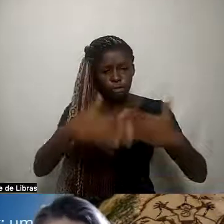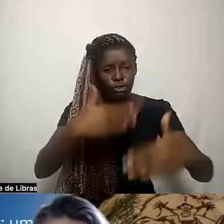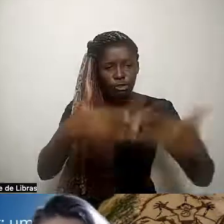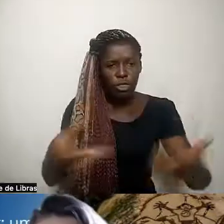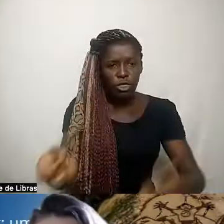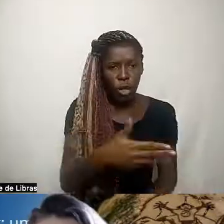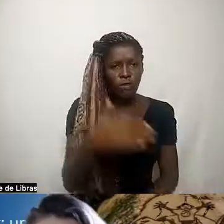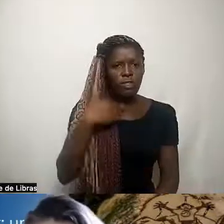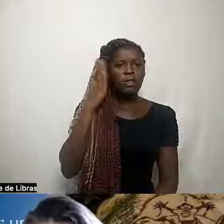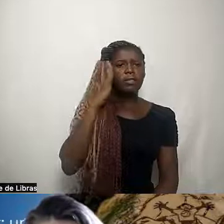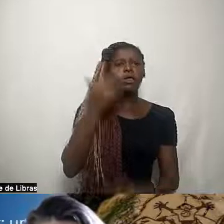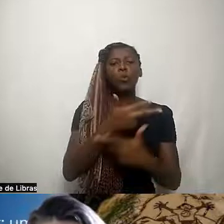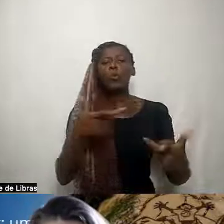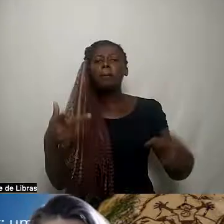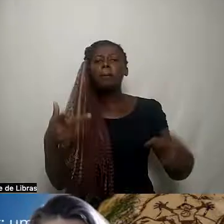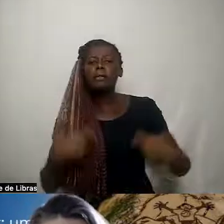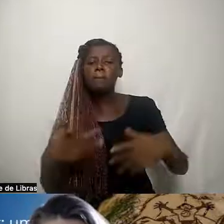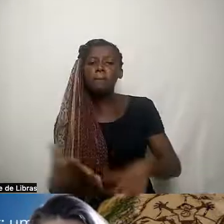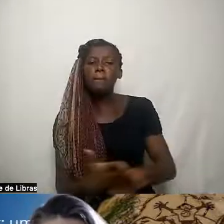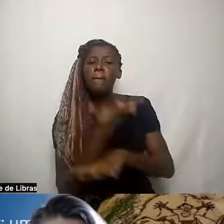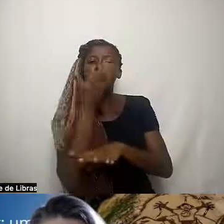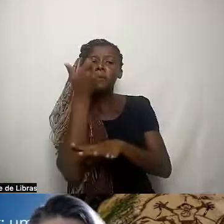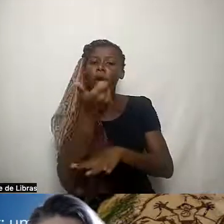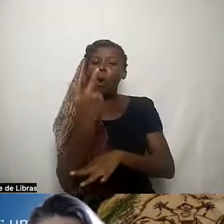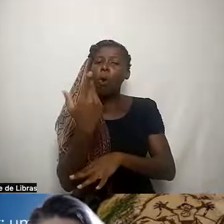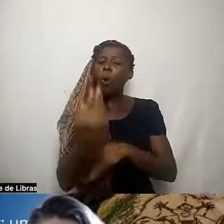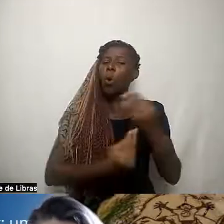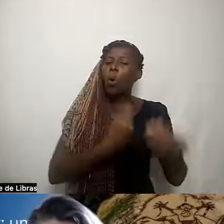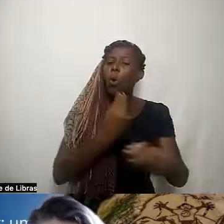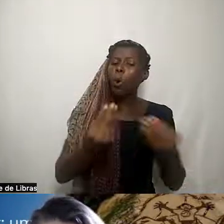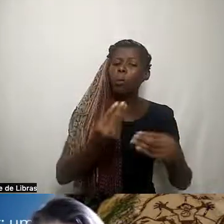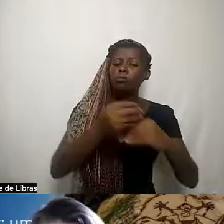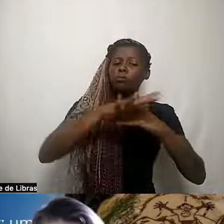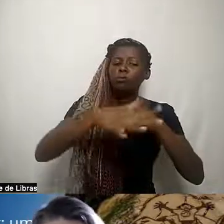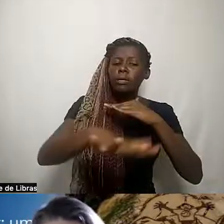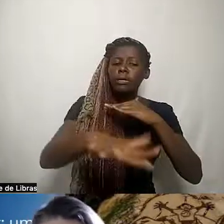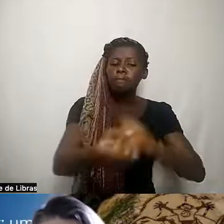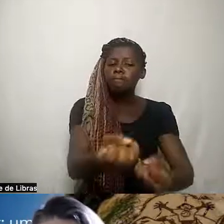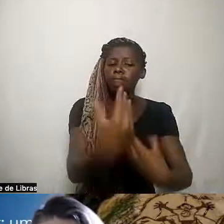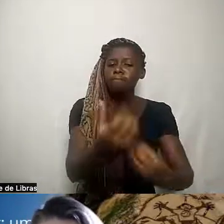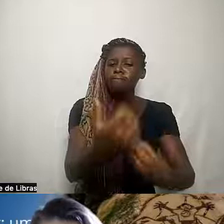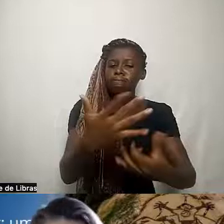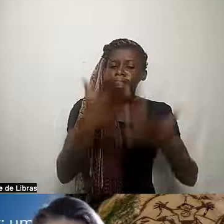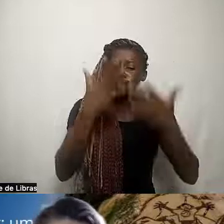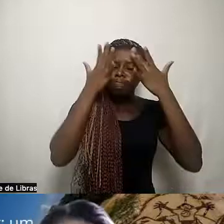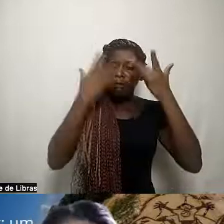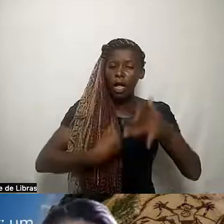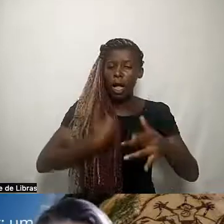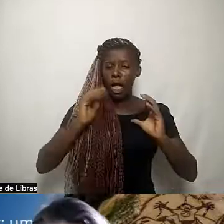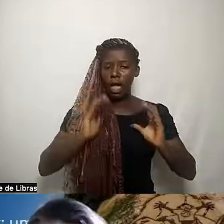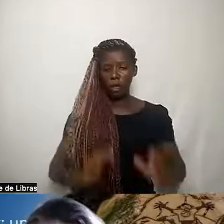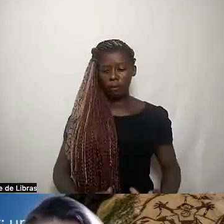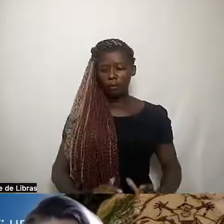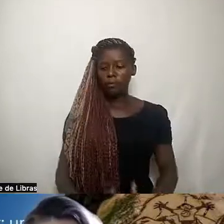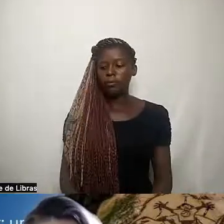is to make people understand the ocean, know the ocean, and get to know what solutions we can bring to this environment.